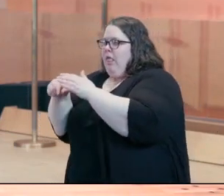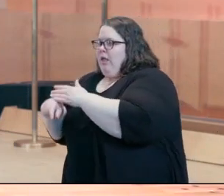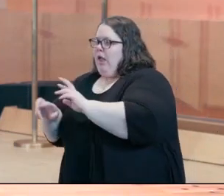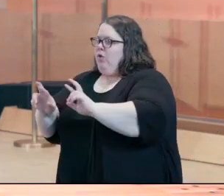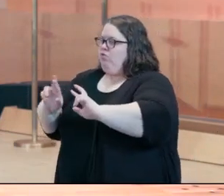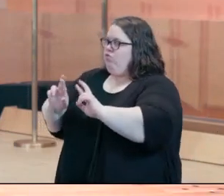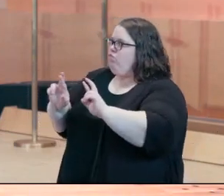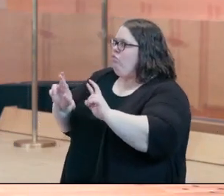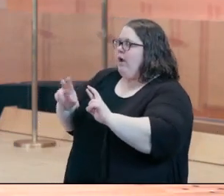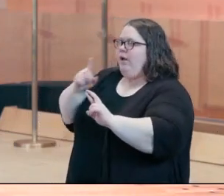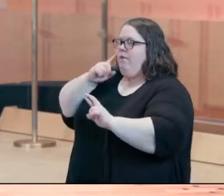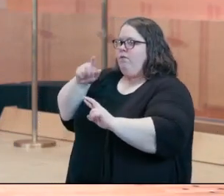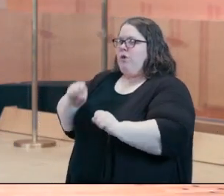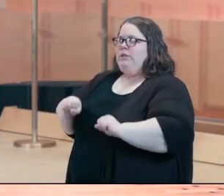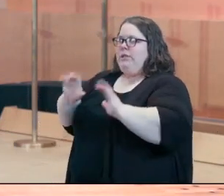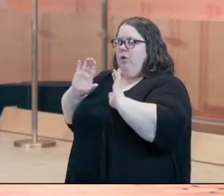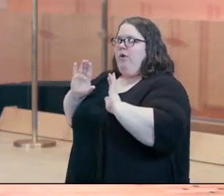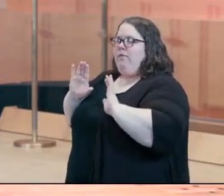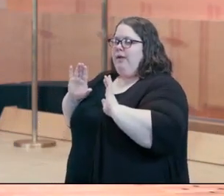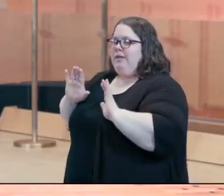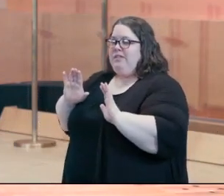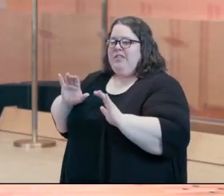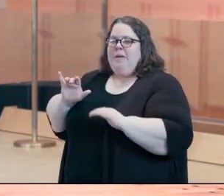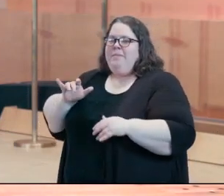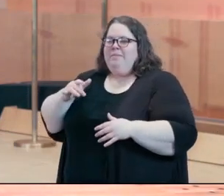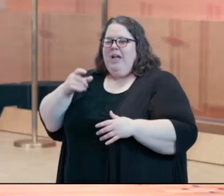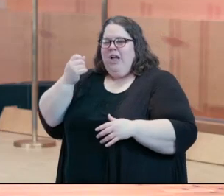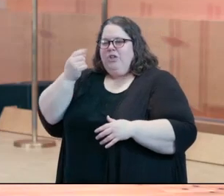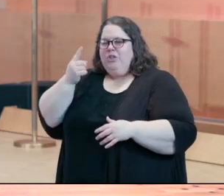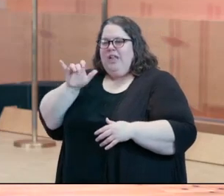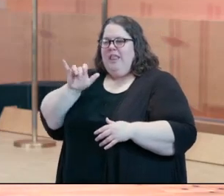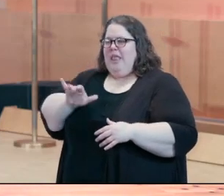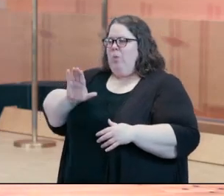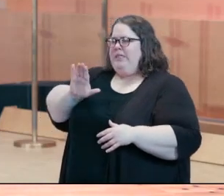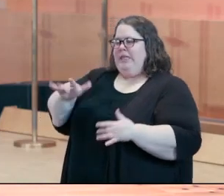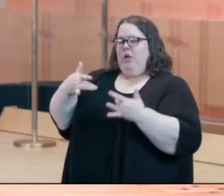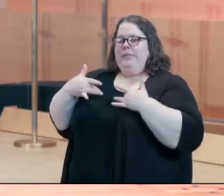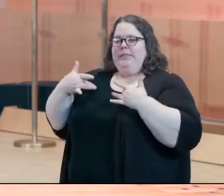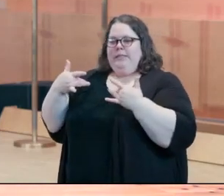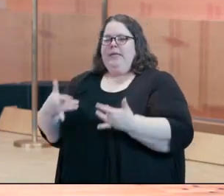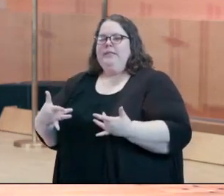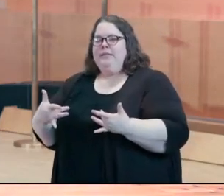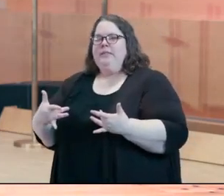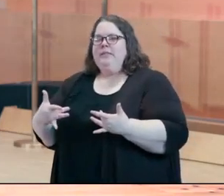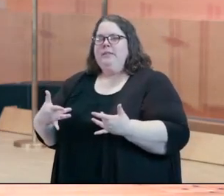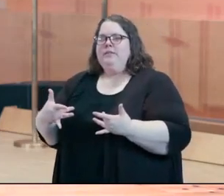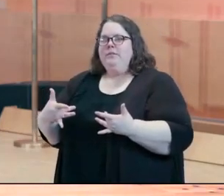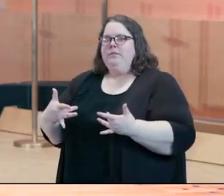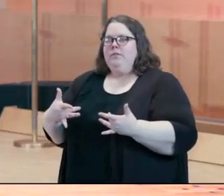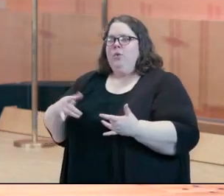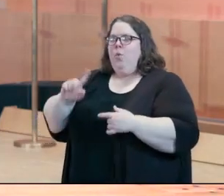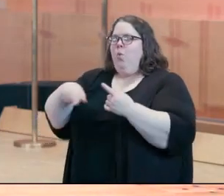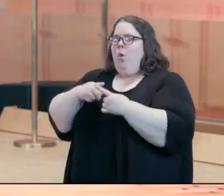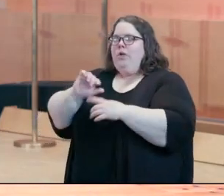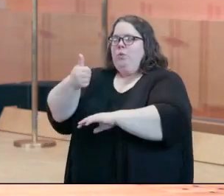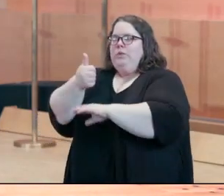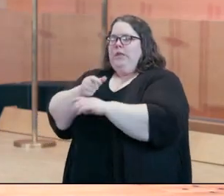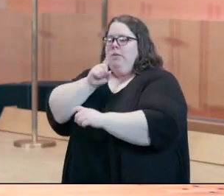was the common way in those days when you are establishing a